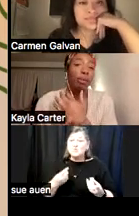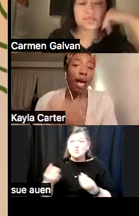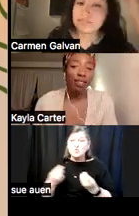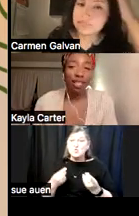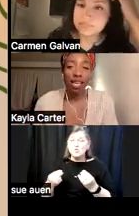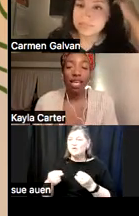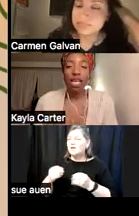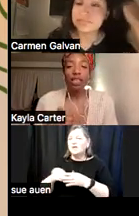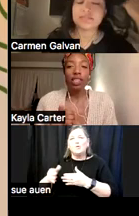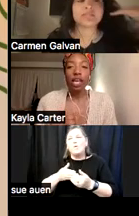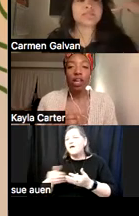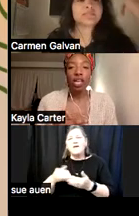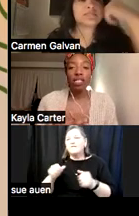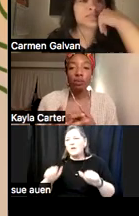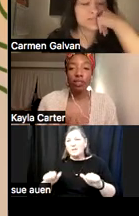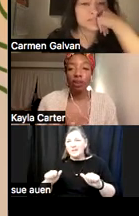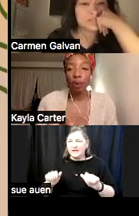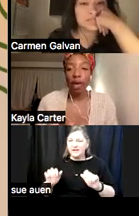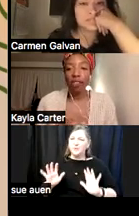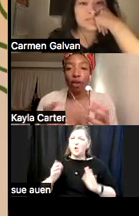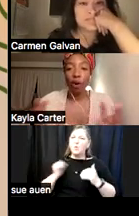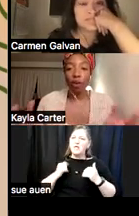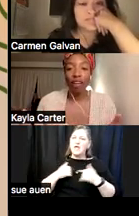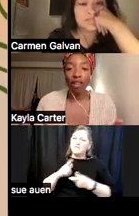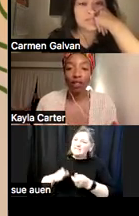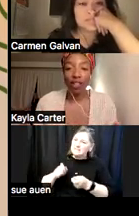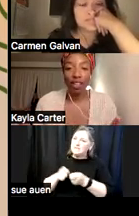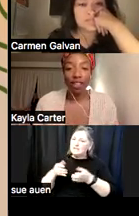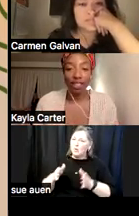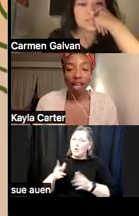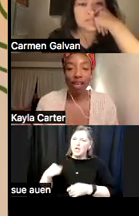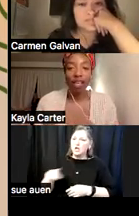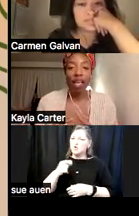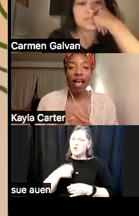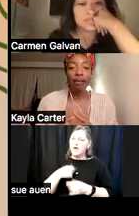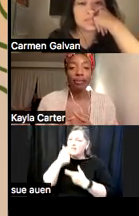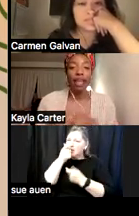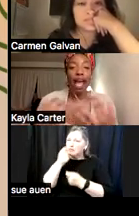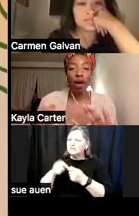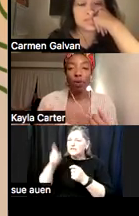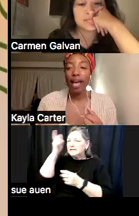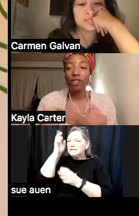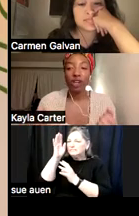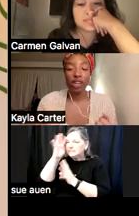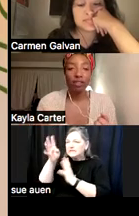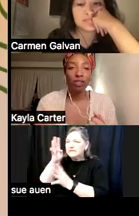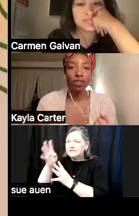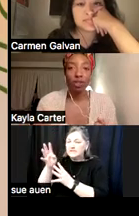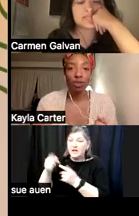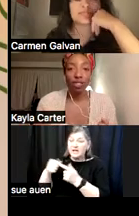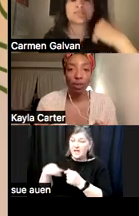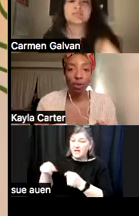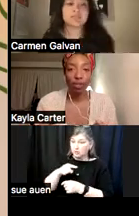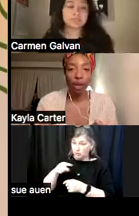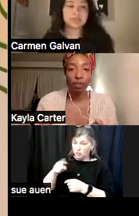whatever capacity, there is a specific way that you all have an interest in design, and how, as creatives, do